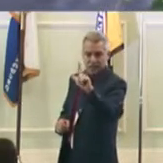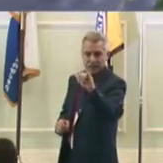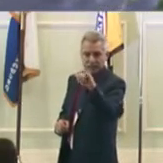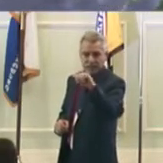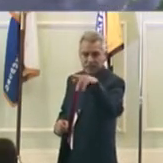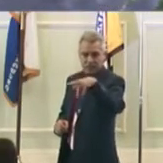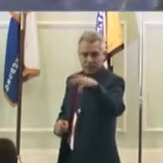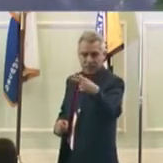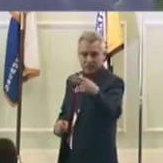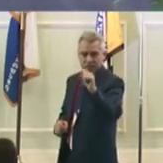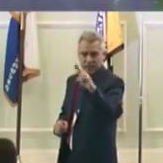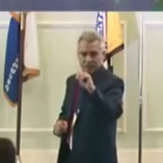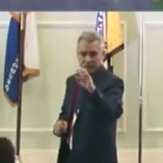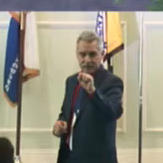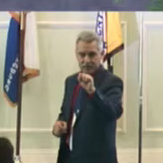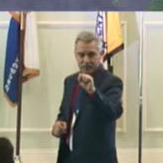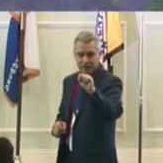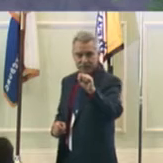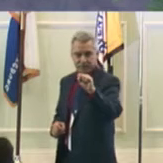I like this text too.